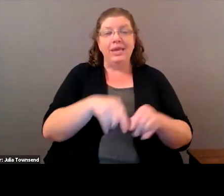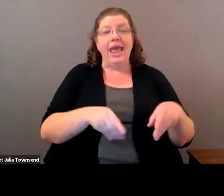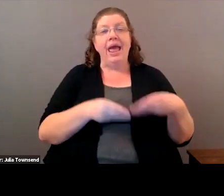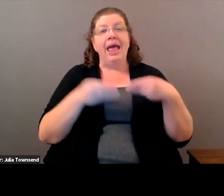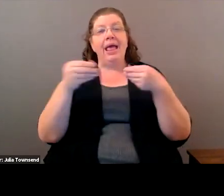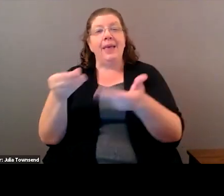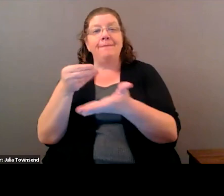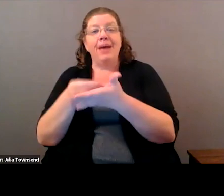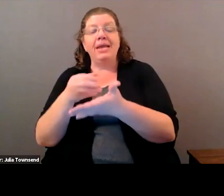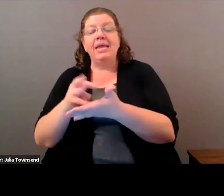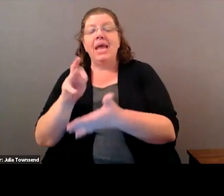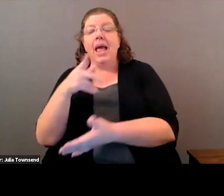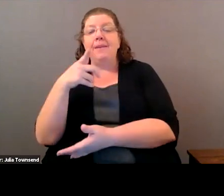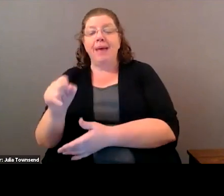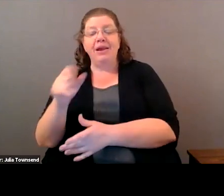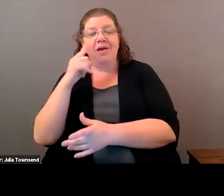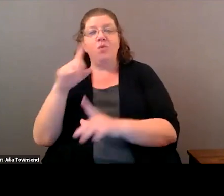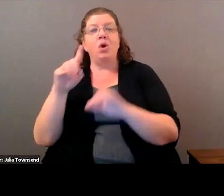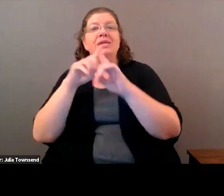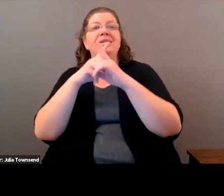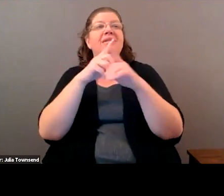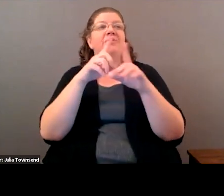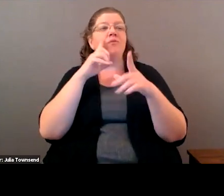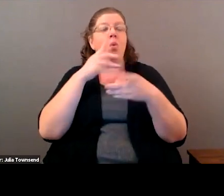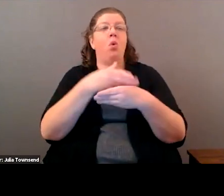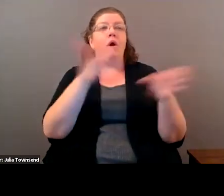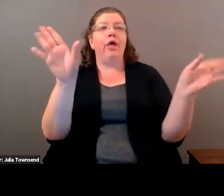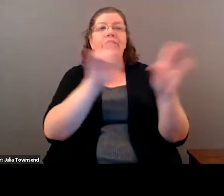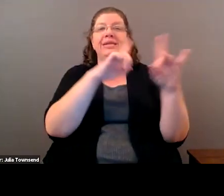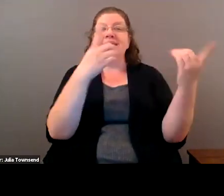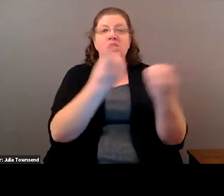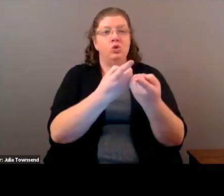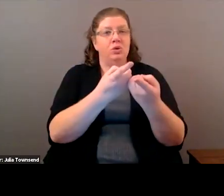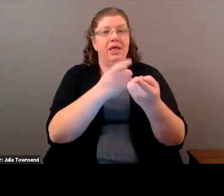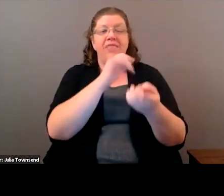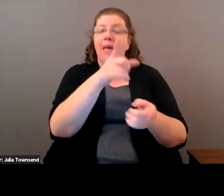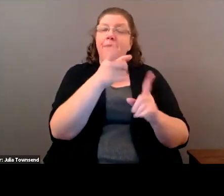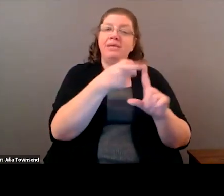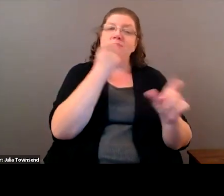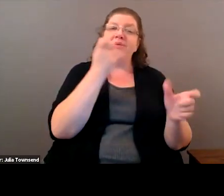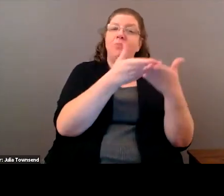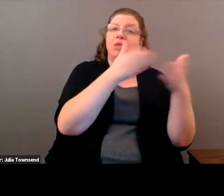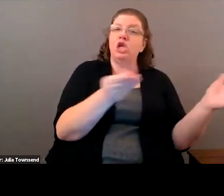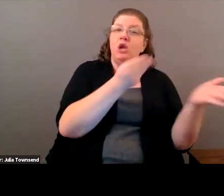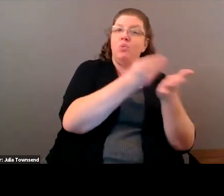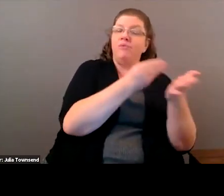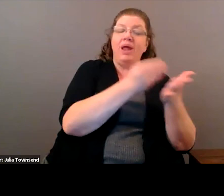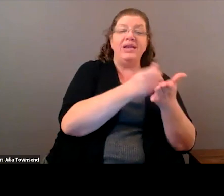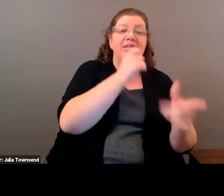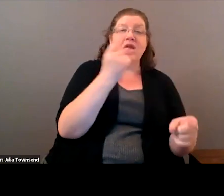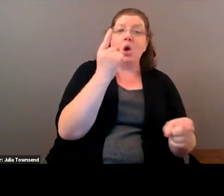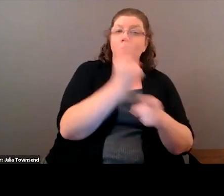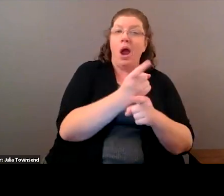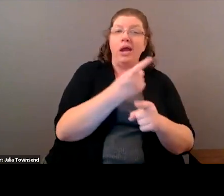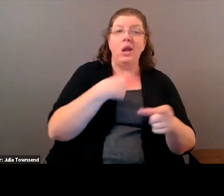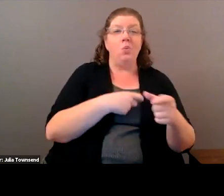goes district-wide. It's got to come out of the general fund. It's not right, and we've been flagged for it before. And please